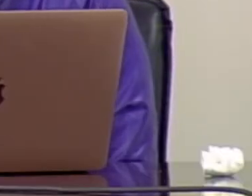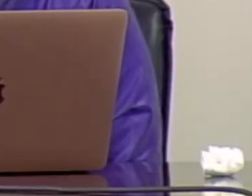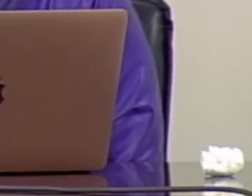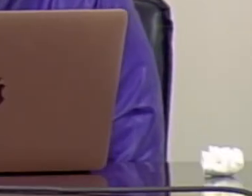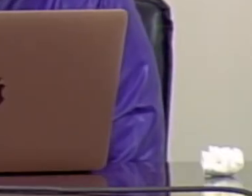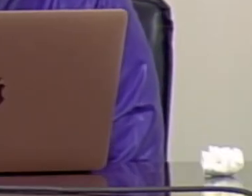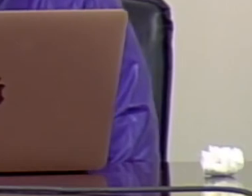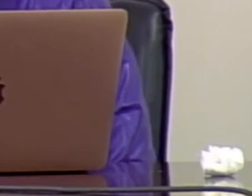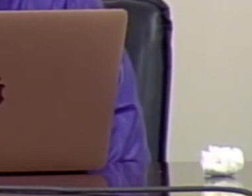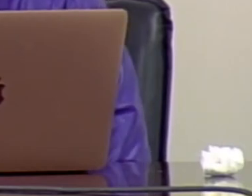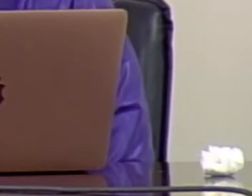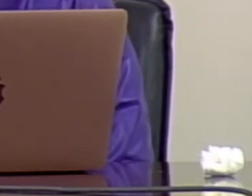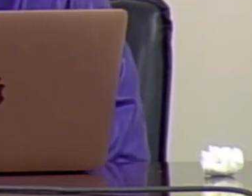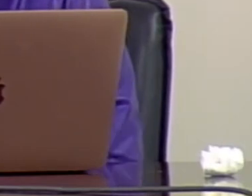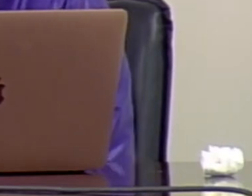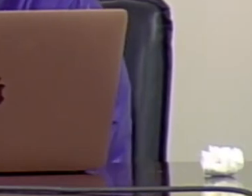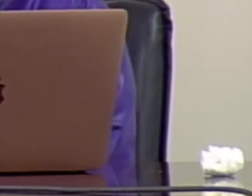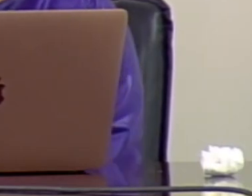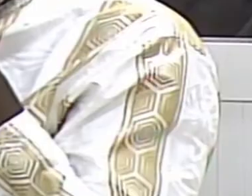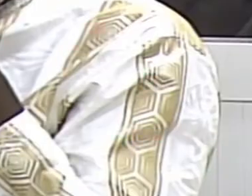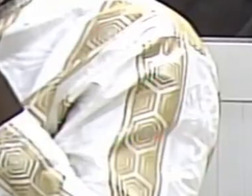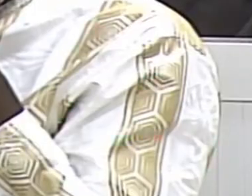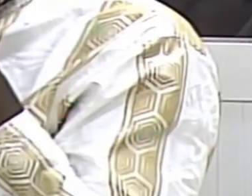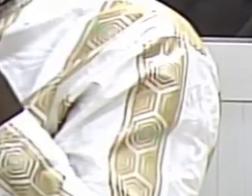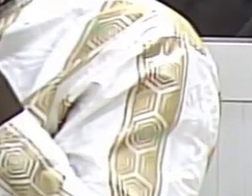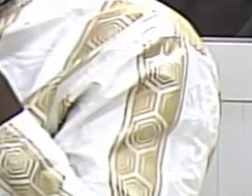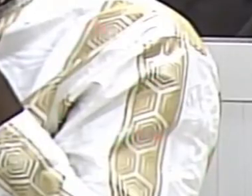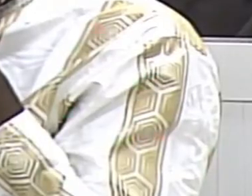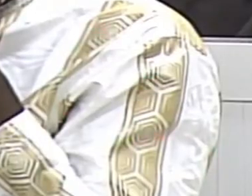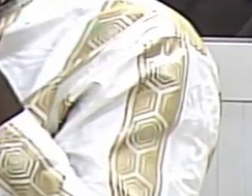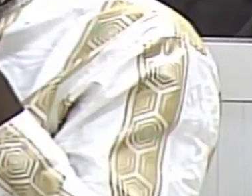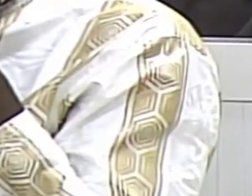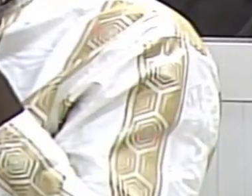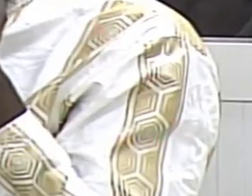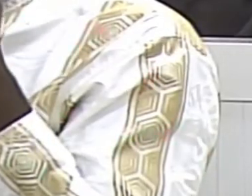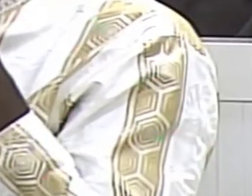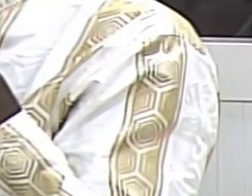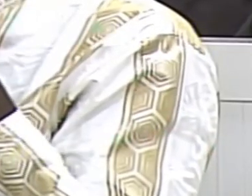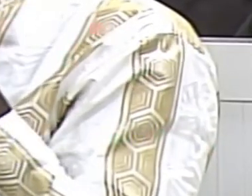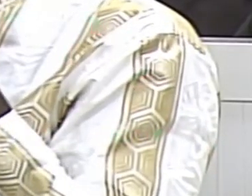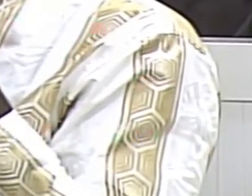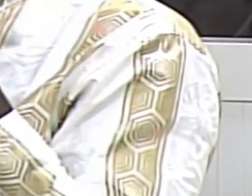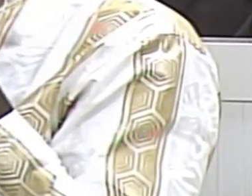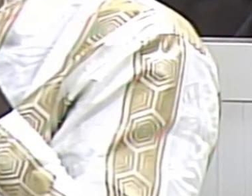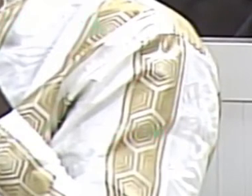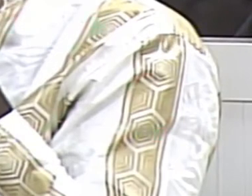bunti liggey kay nekkot ca nguur ga bala coup d'état bi ñafa ñi jité